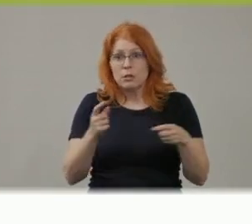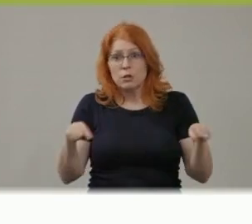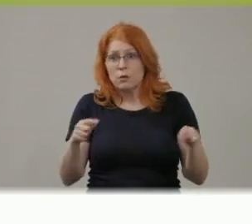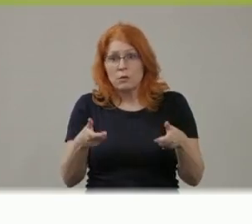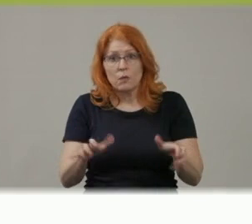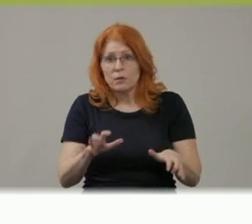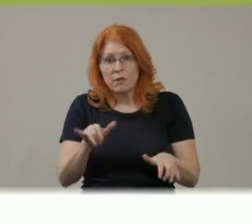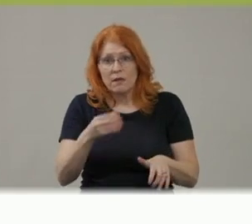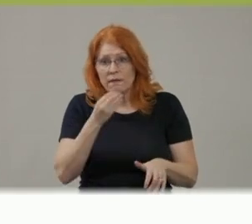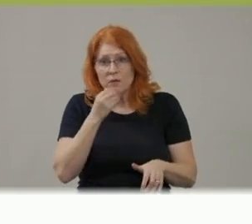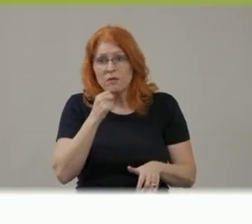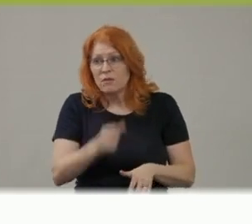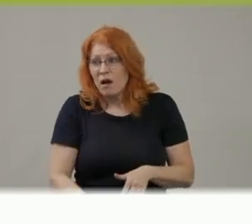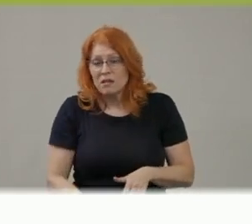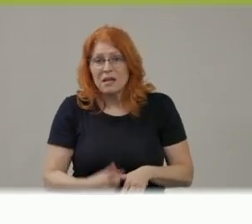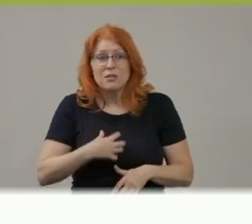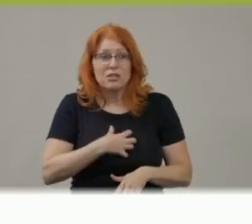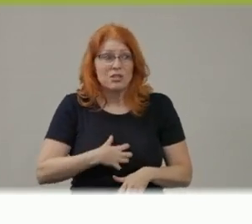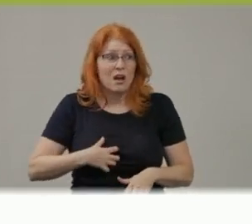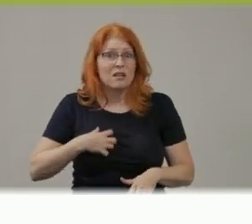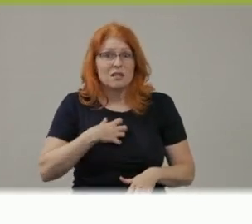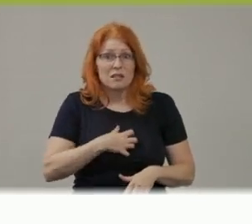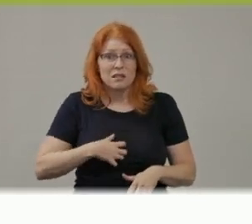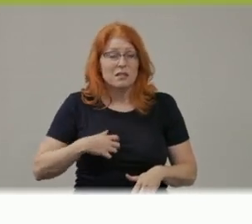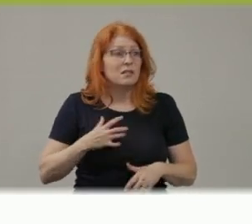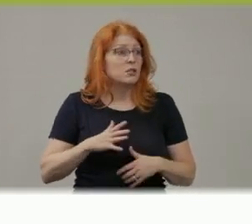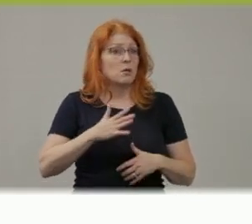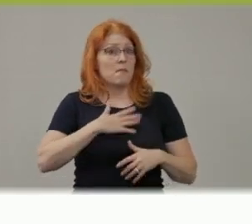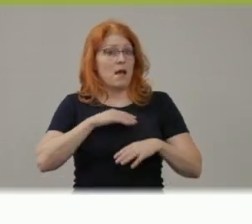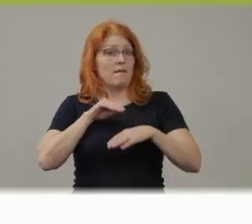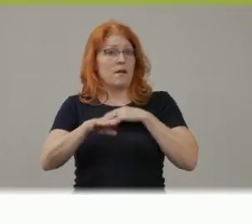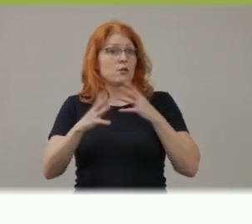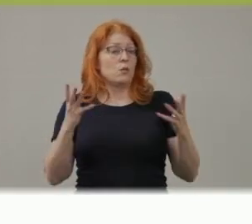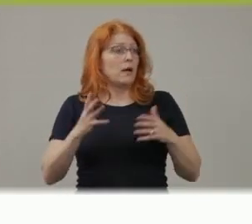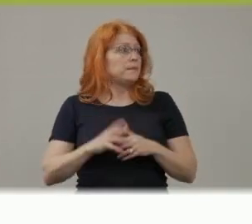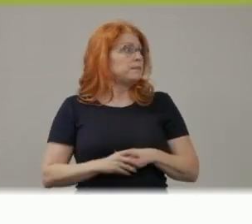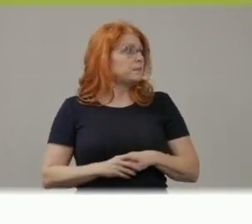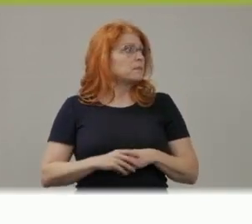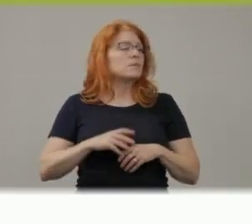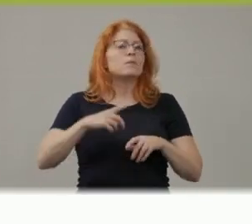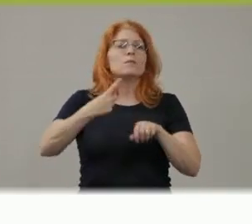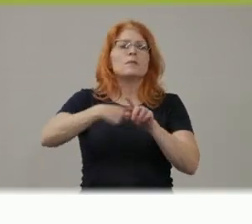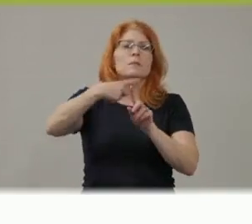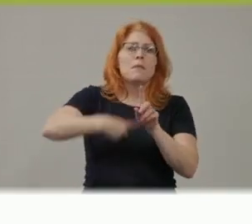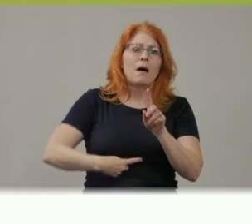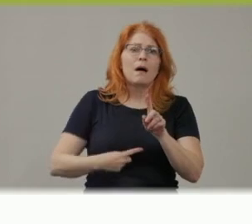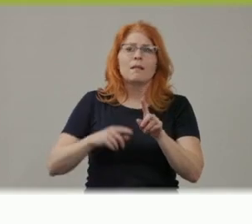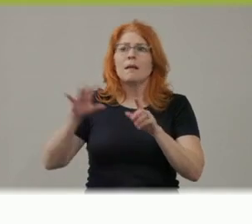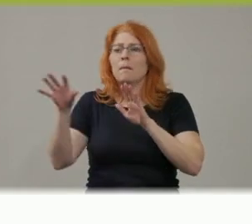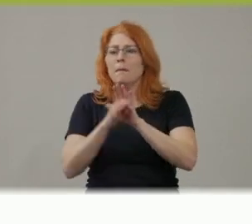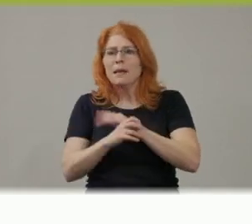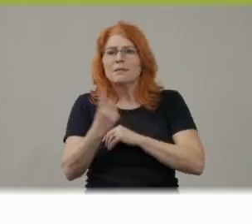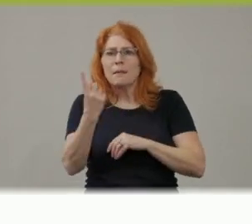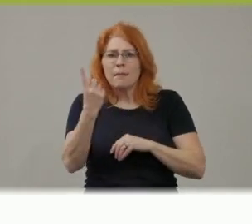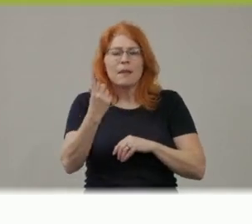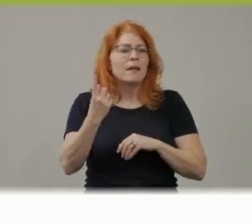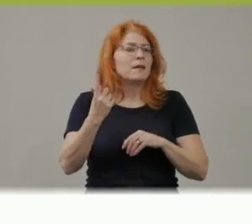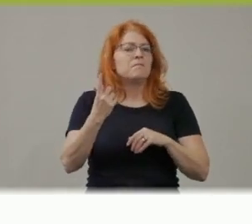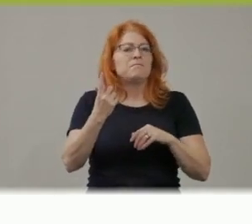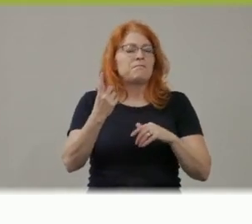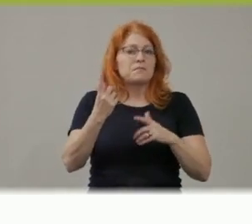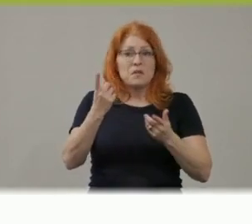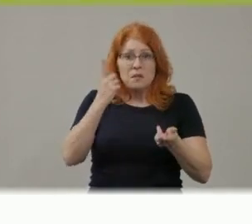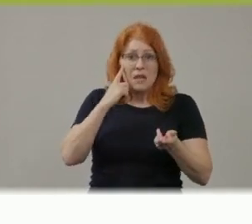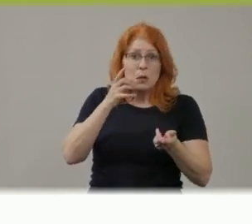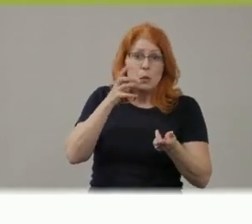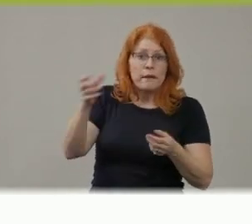eat that food. Yuck. So my advice to you is once a month, pick out an item that maybe you think